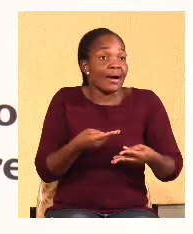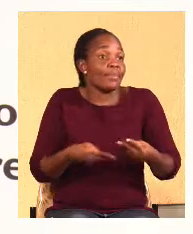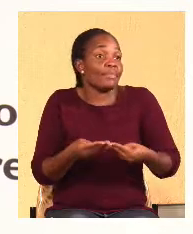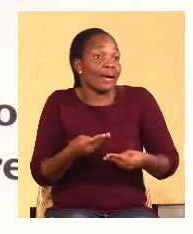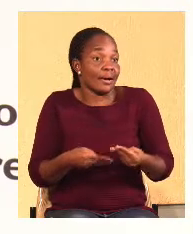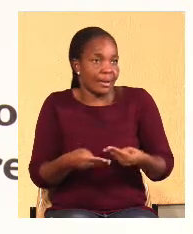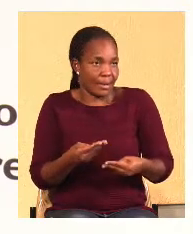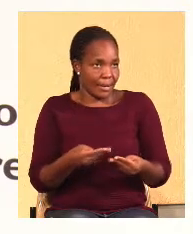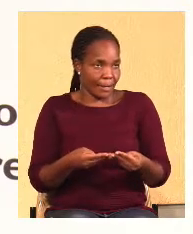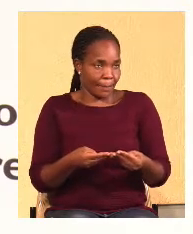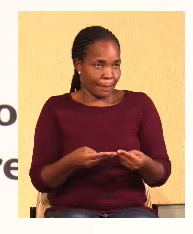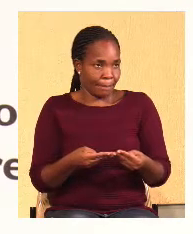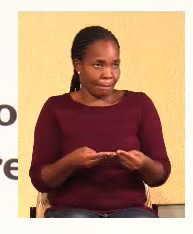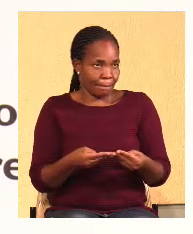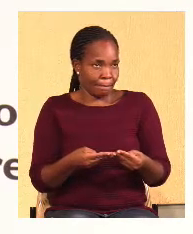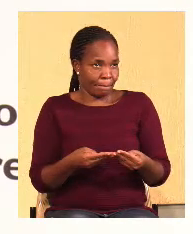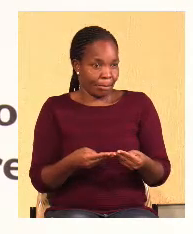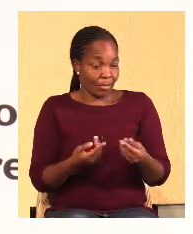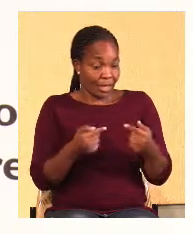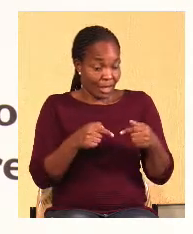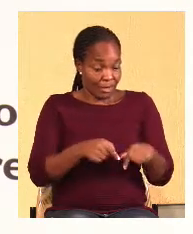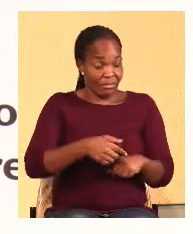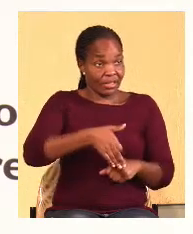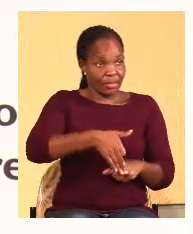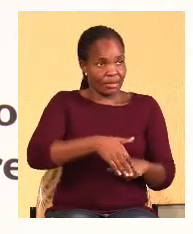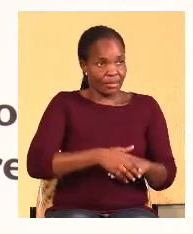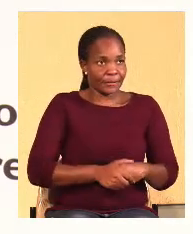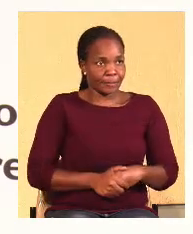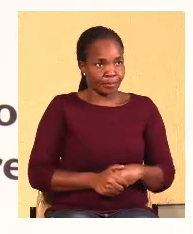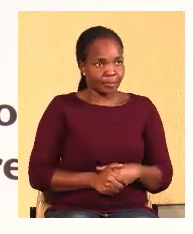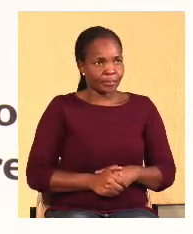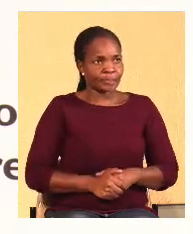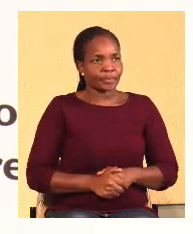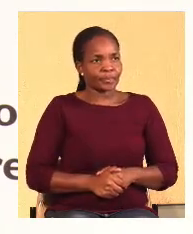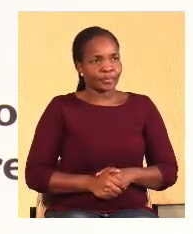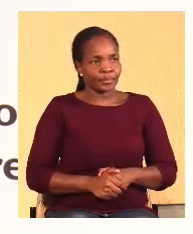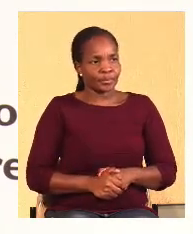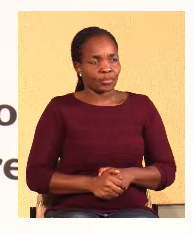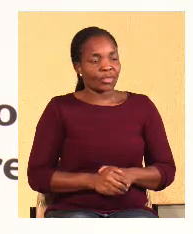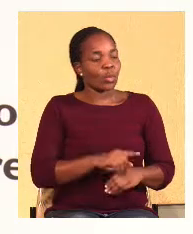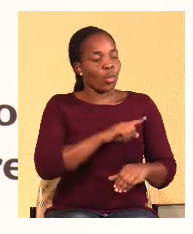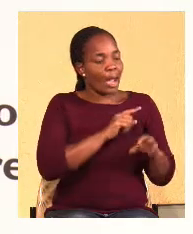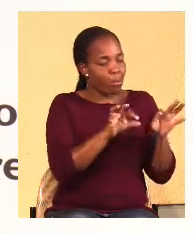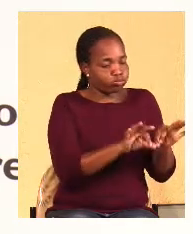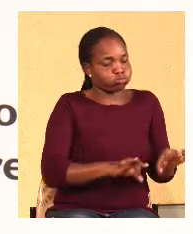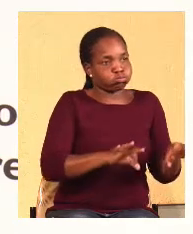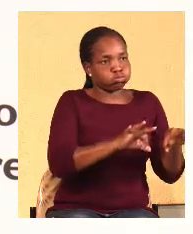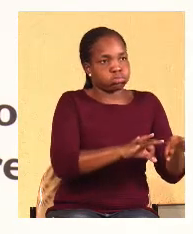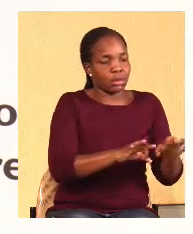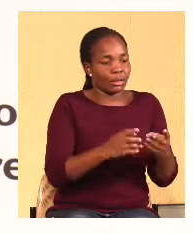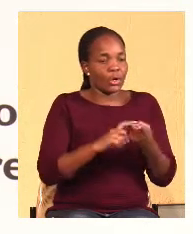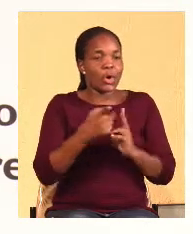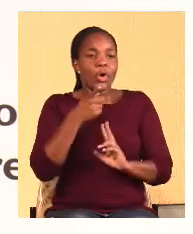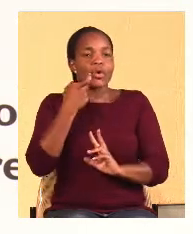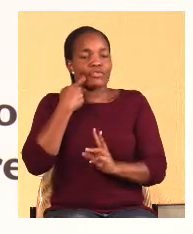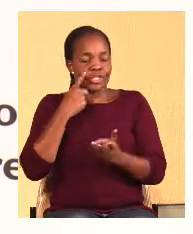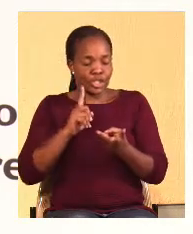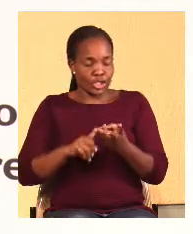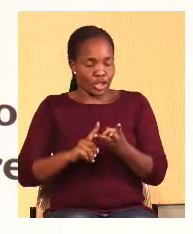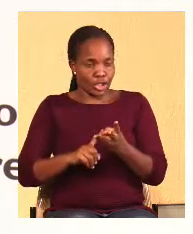life back, particularly in our economy. You know, you can understand why agriculture, fishing, and so